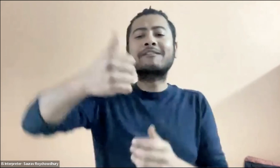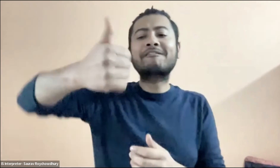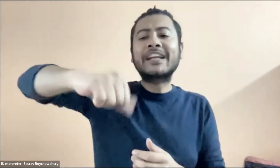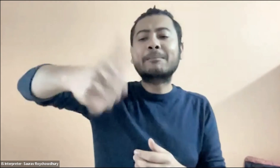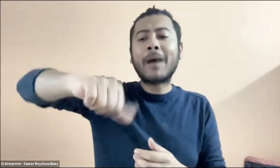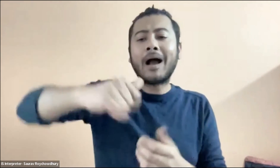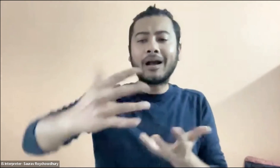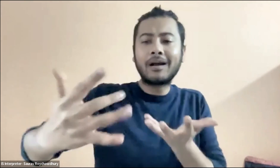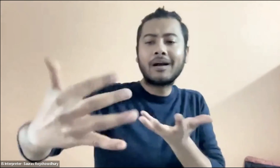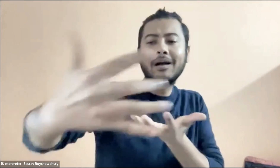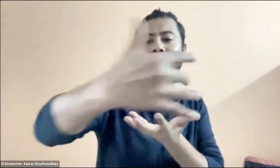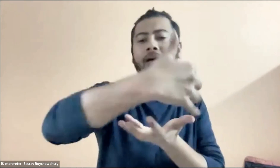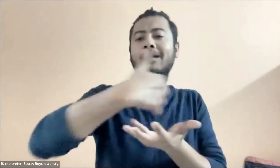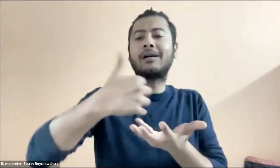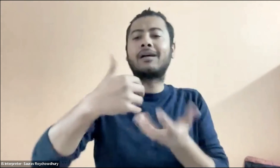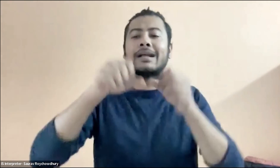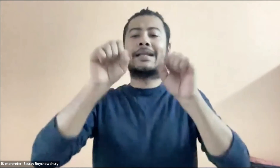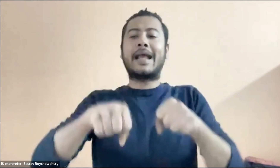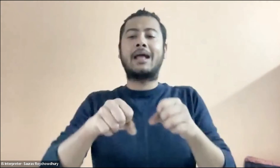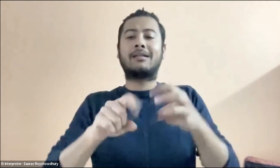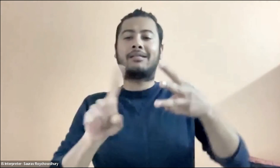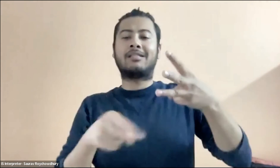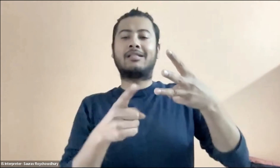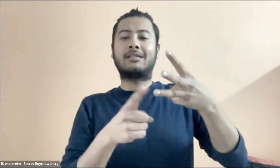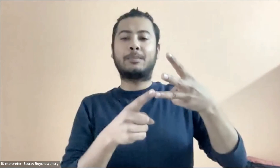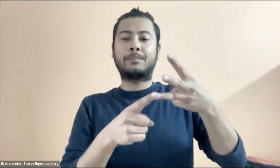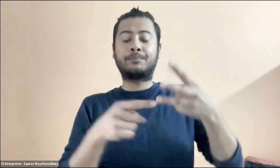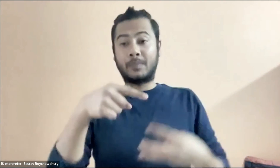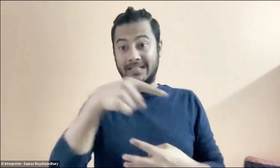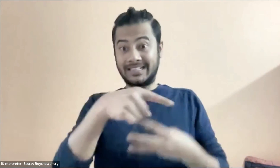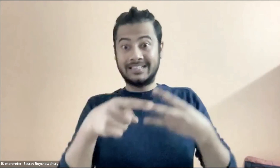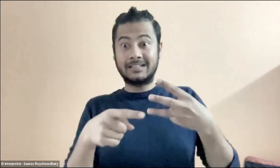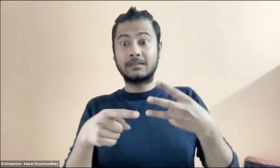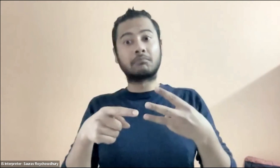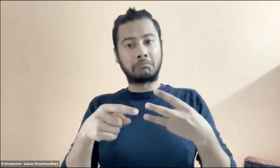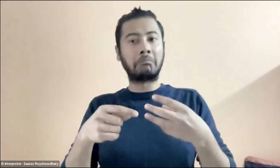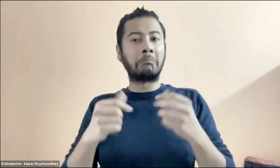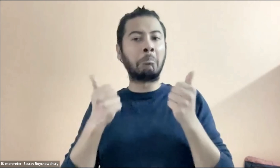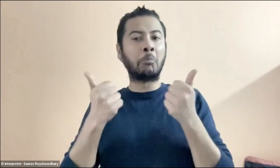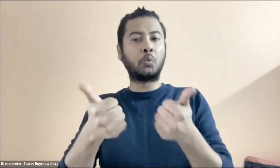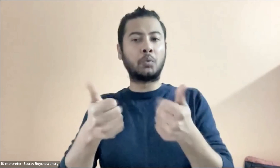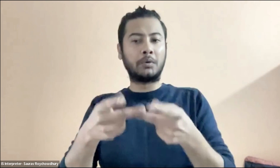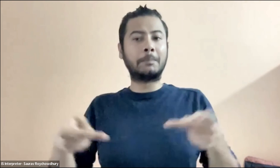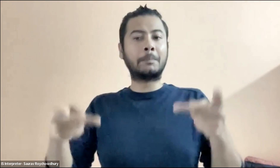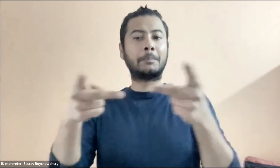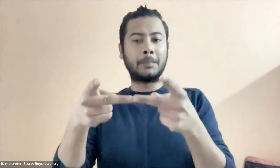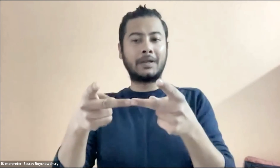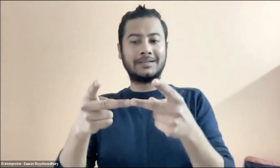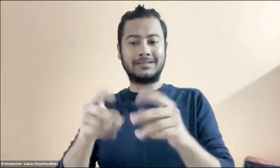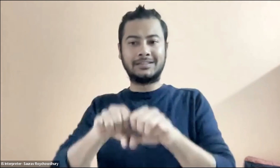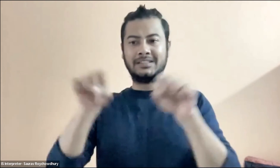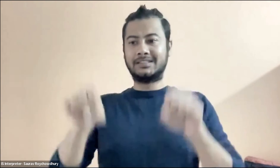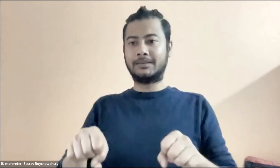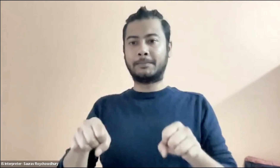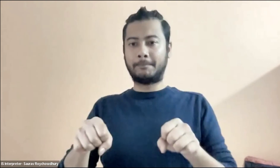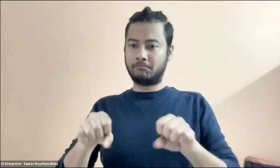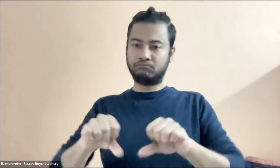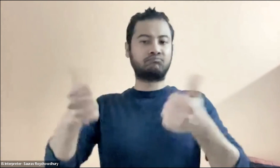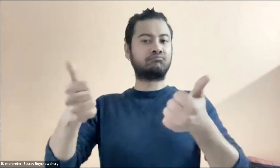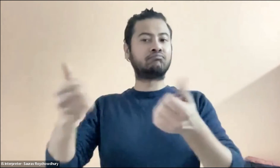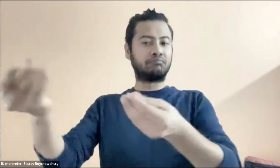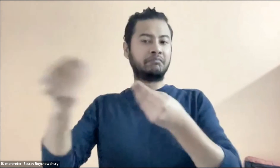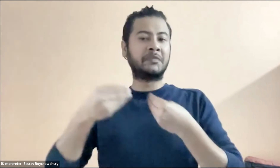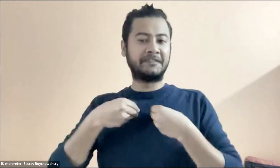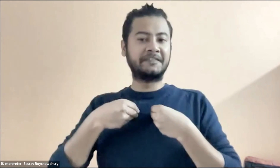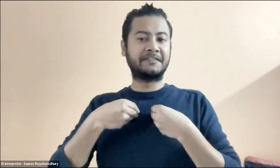was institutionalized, and I mean, from the rich experience and talking to people who have been involved in, I